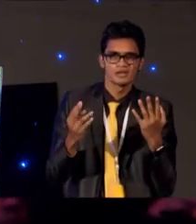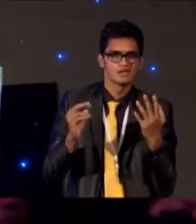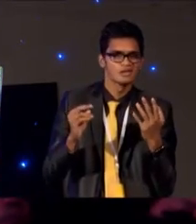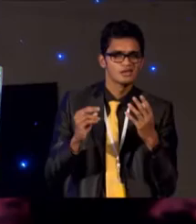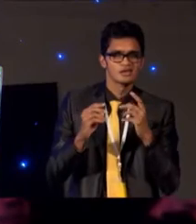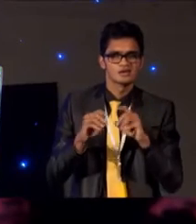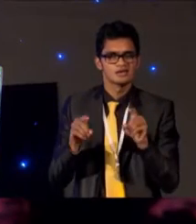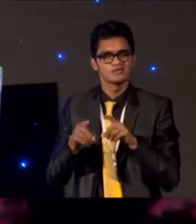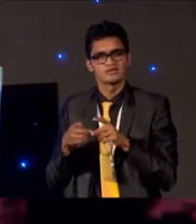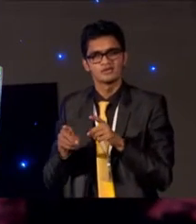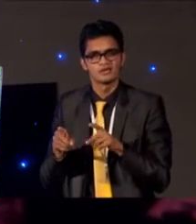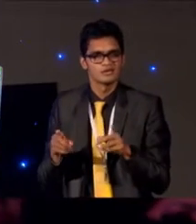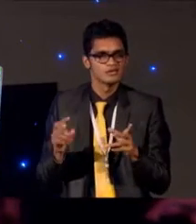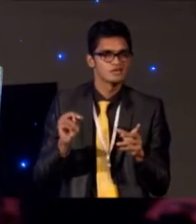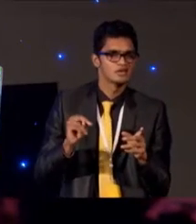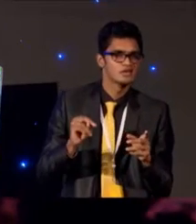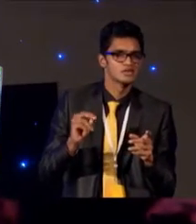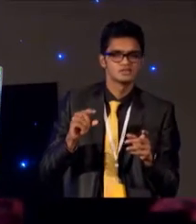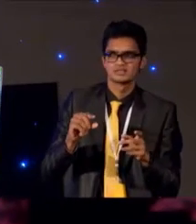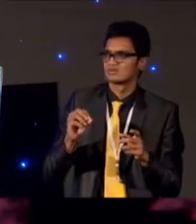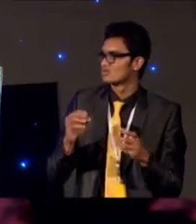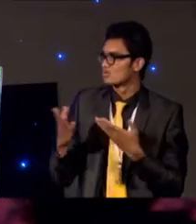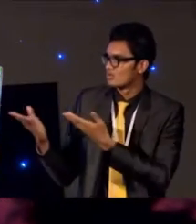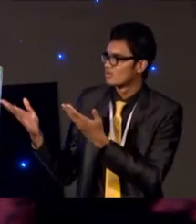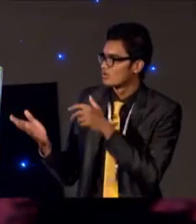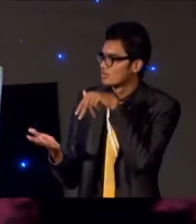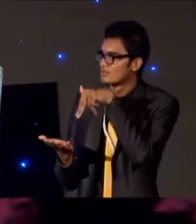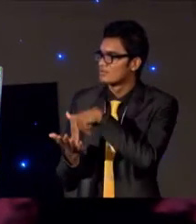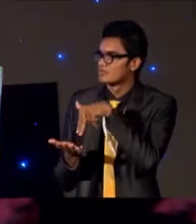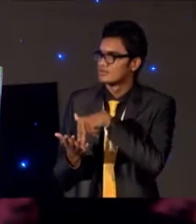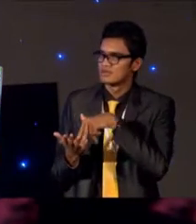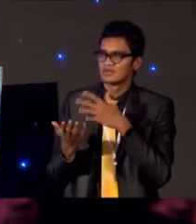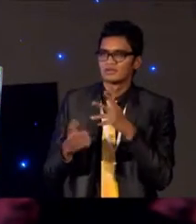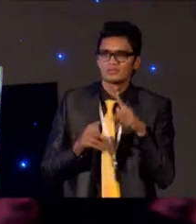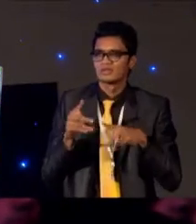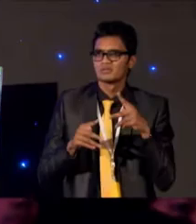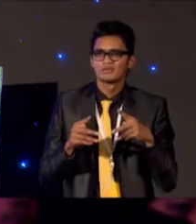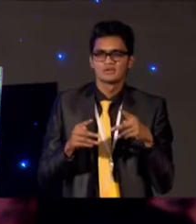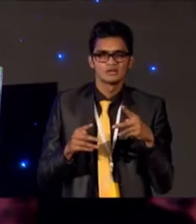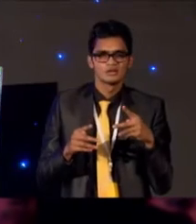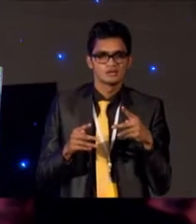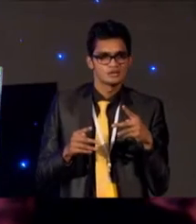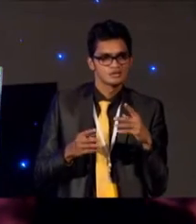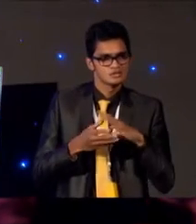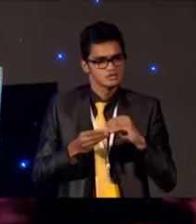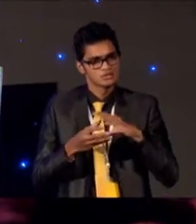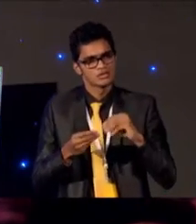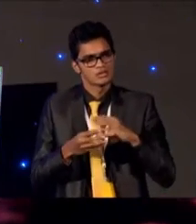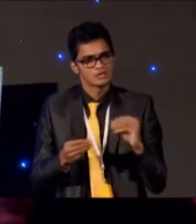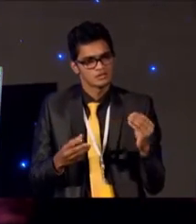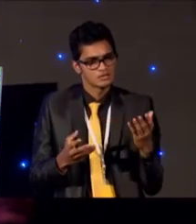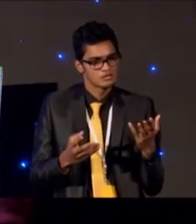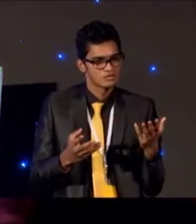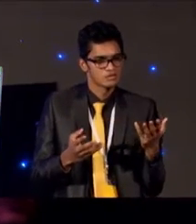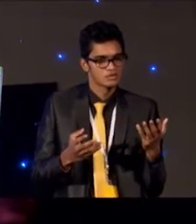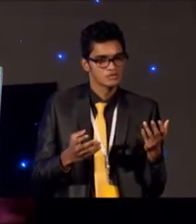organizations or most of the people who were on the podium, they were talking so much about the entry level and